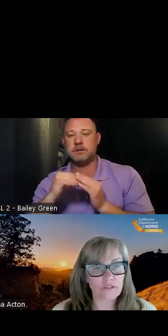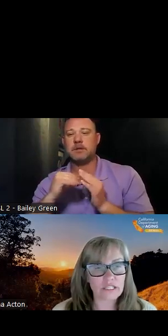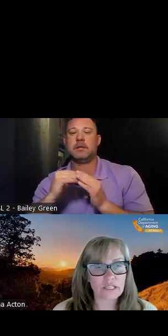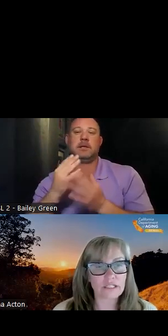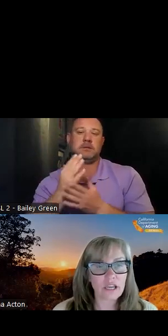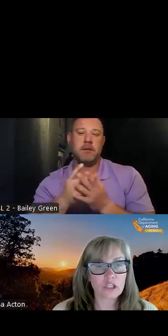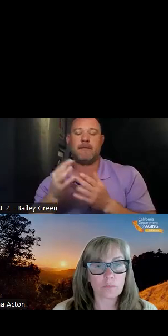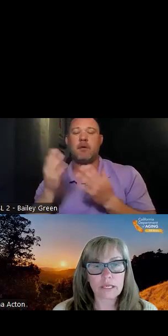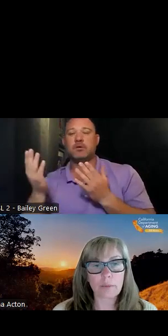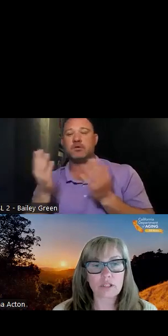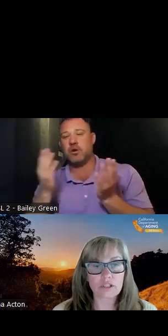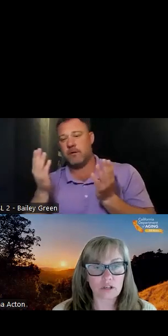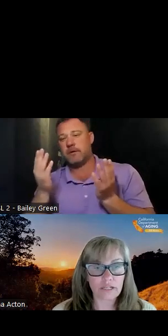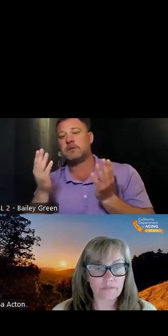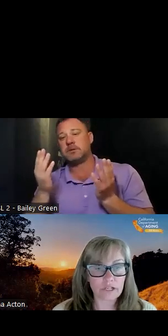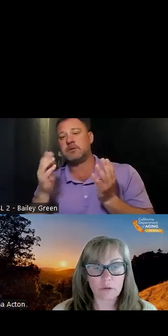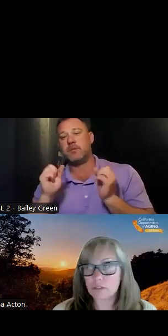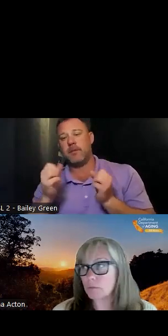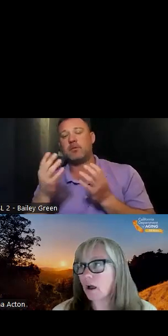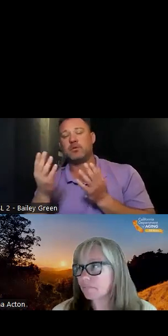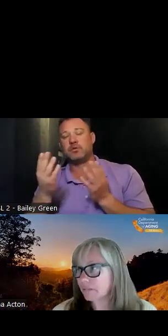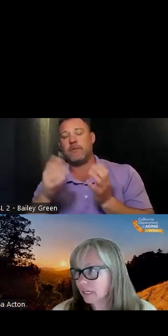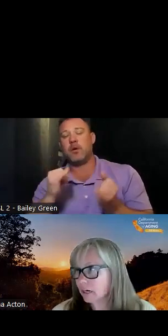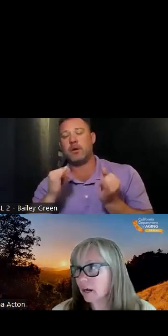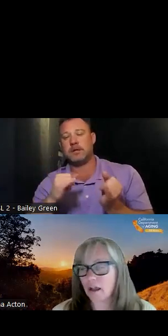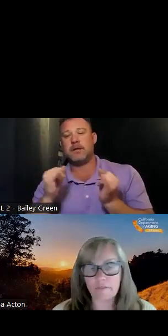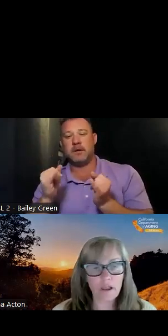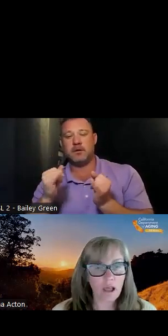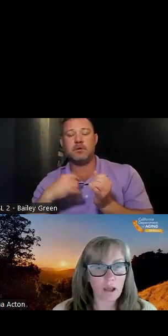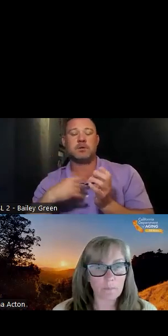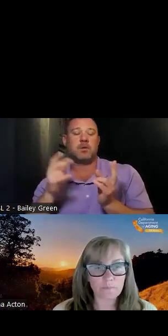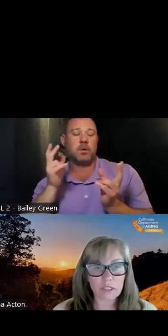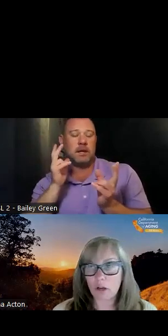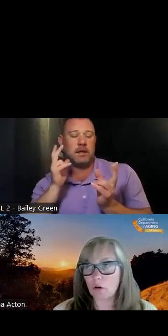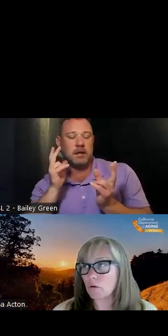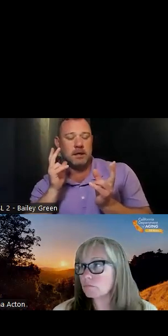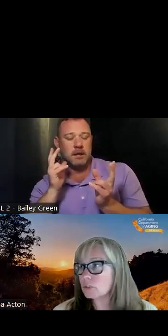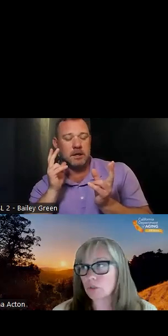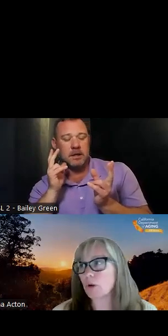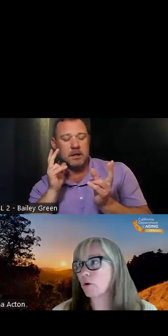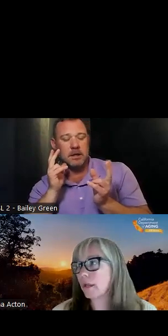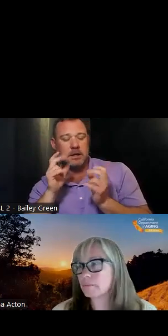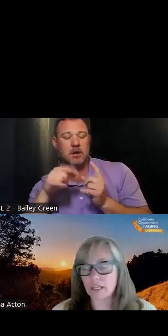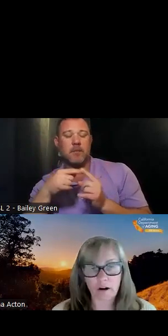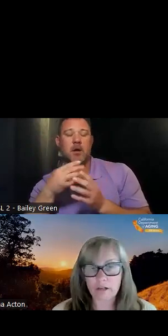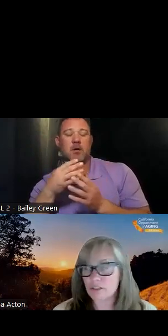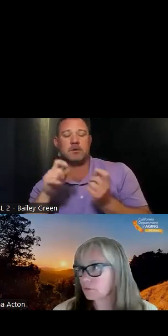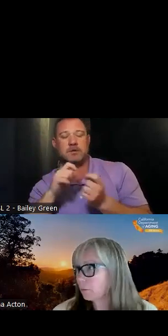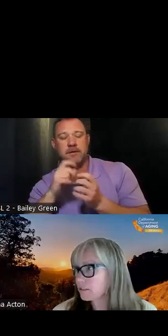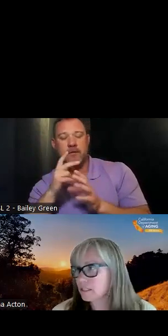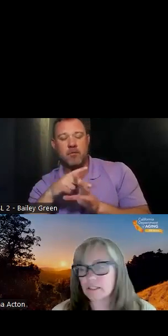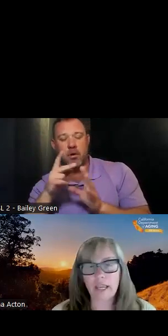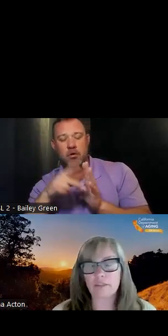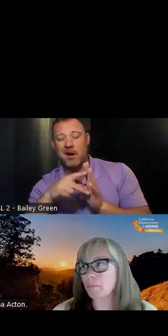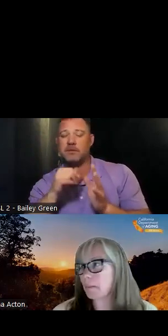those services to be able to serve individuals. And we often hear of, certain programs that aren't in certain